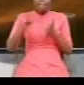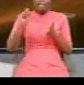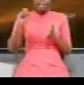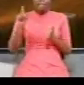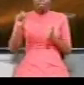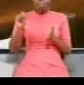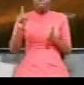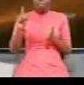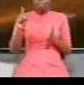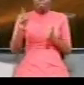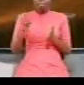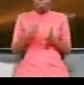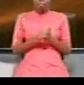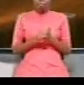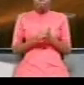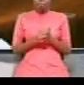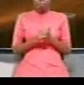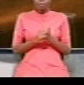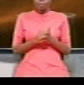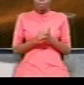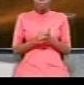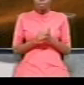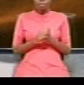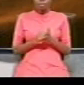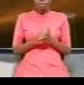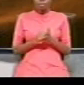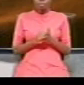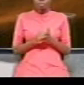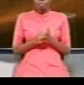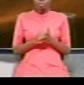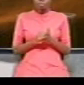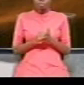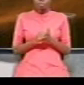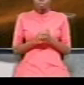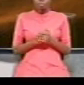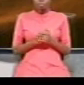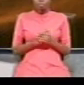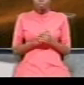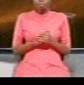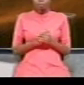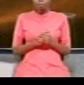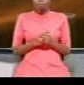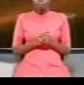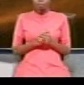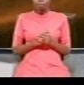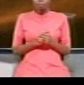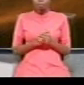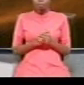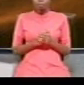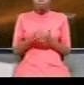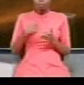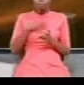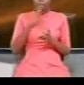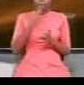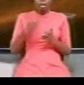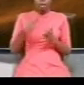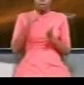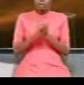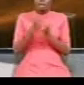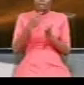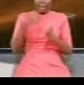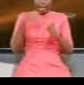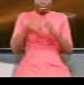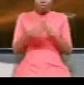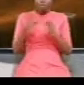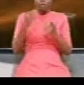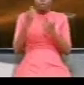11. Ephesians 5, verse 11. Please open your Bible. We're told in Scripture, the entrance of your